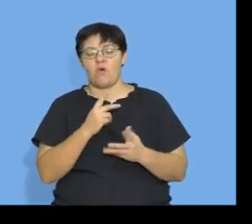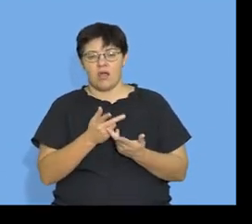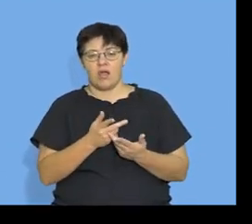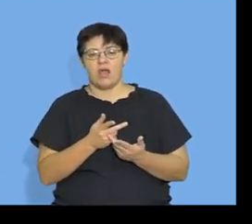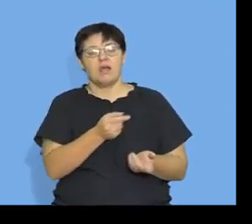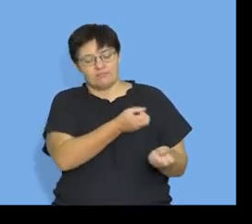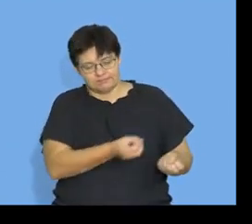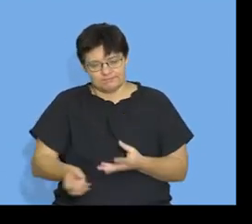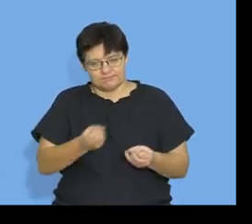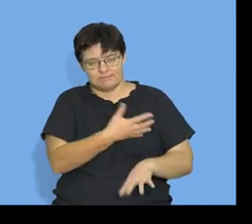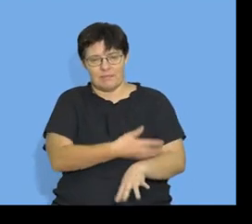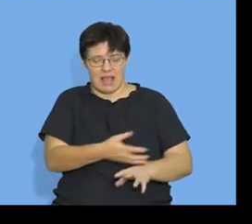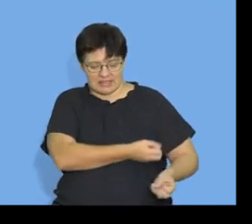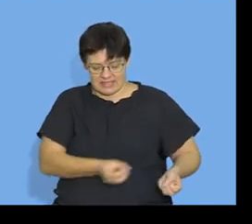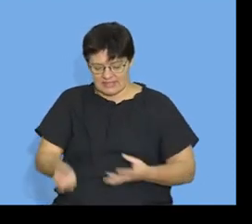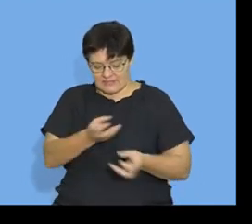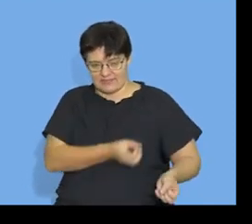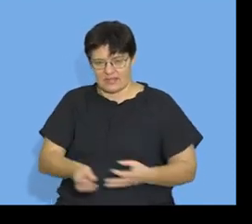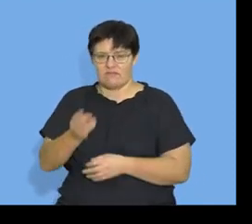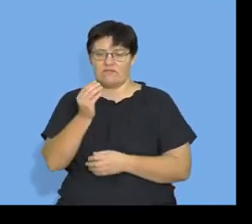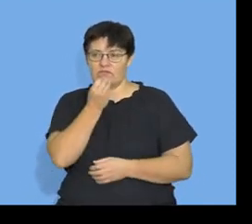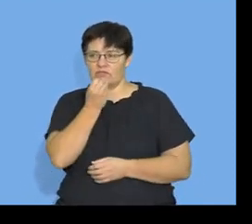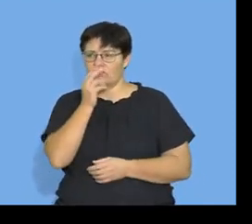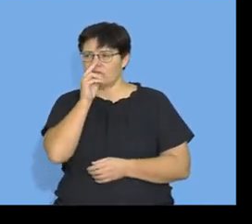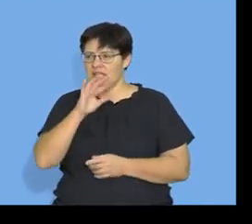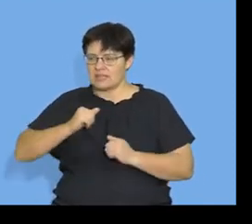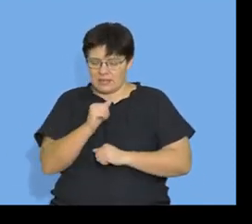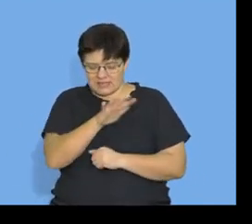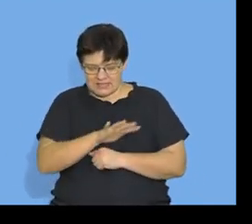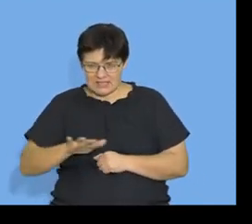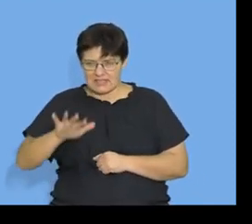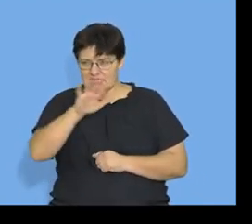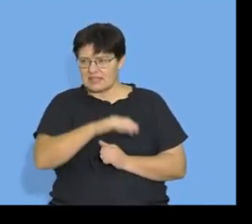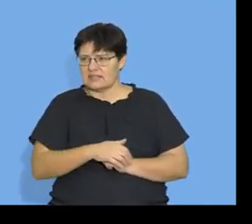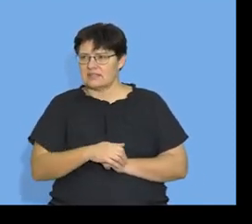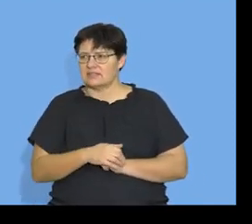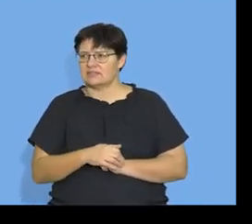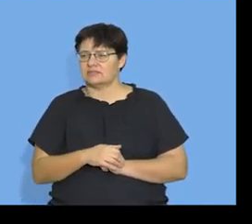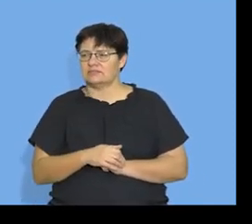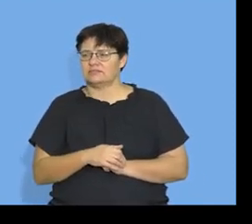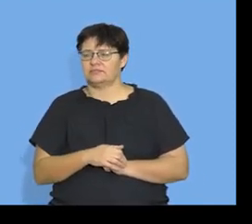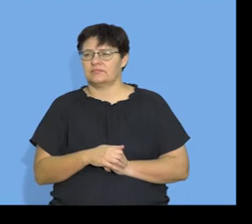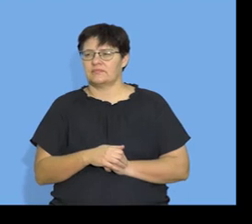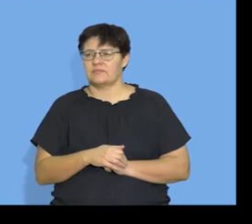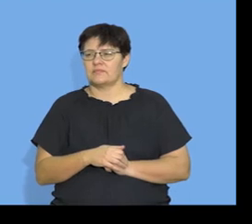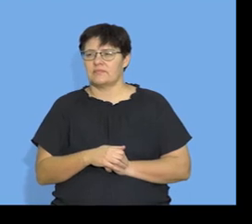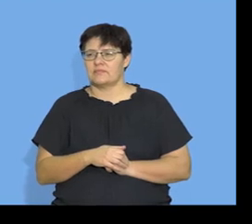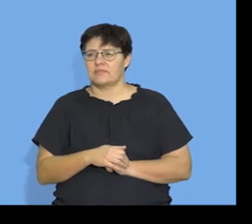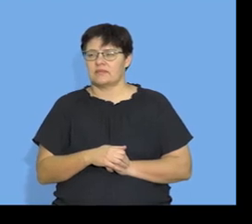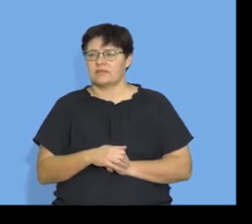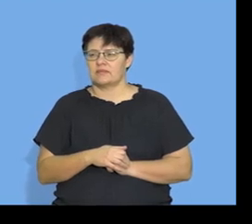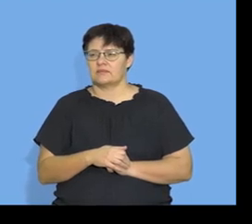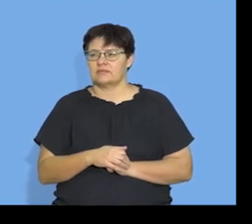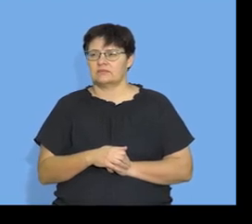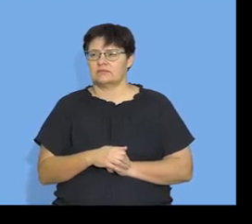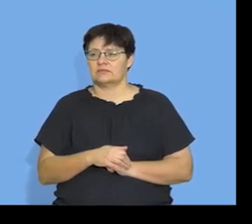to exchange nutrients. So if we were to look at this space here, okay, as I mentioned, this